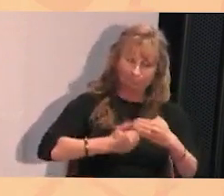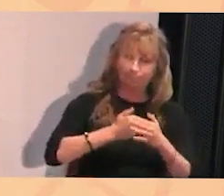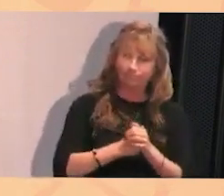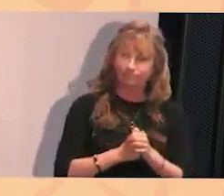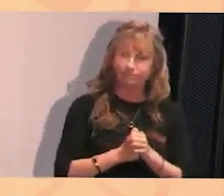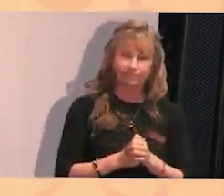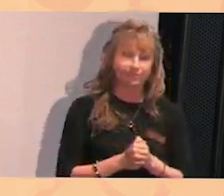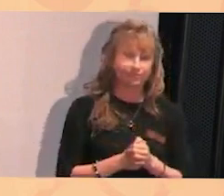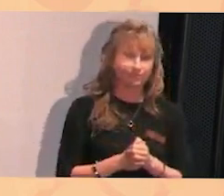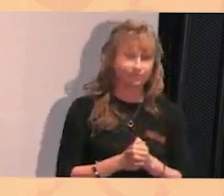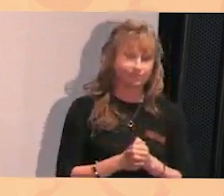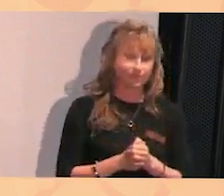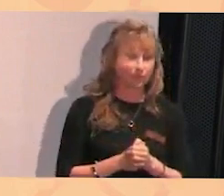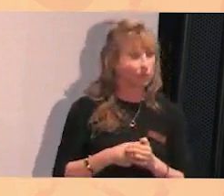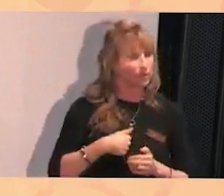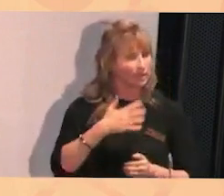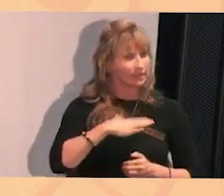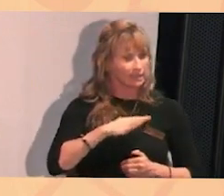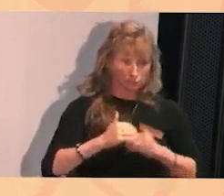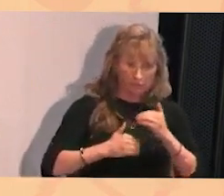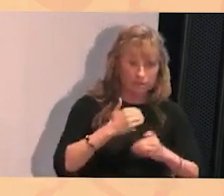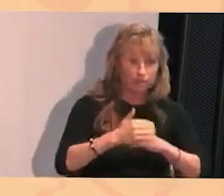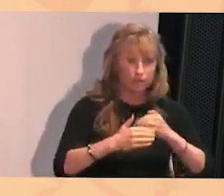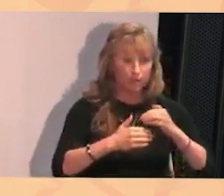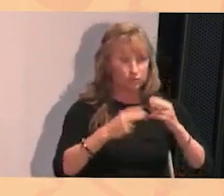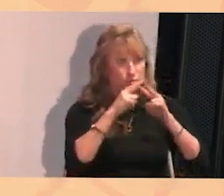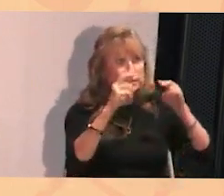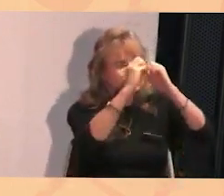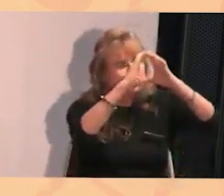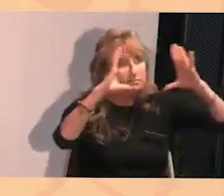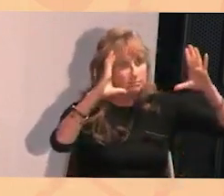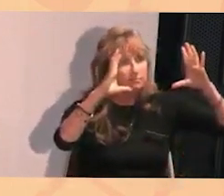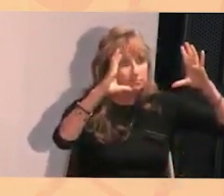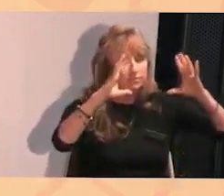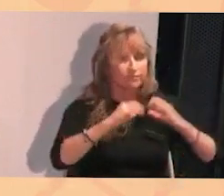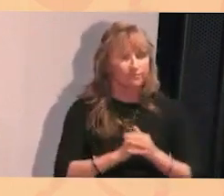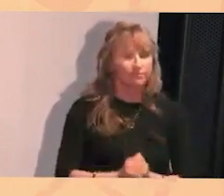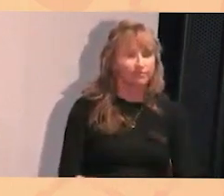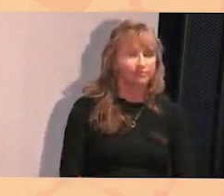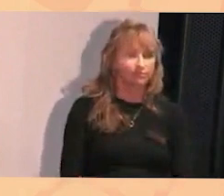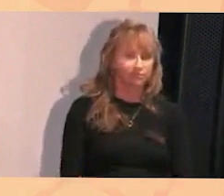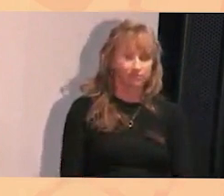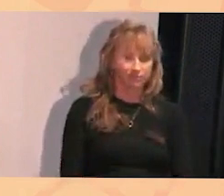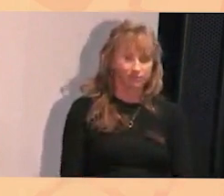to keep going to see things happen, to do the right thing.